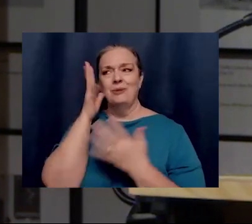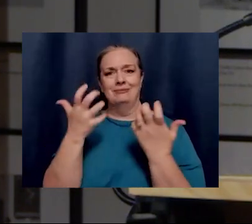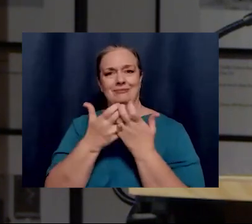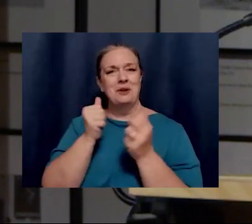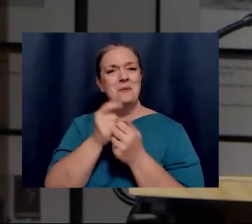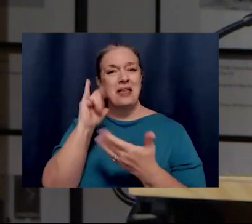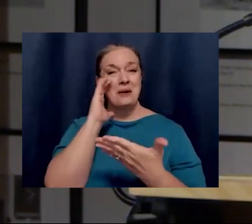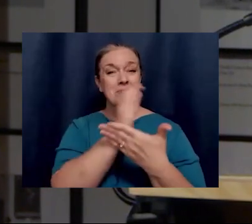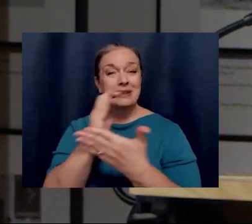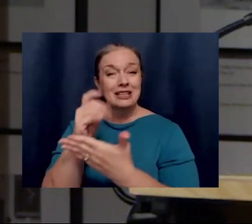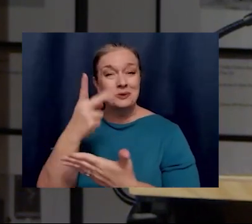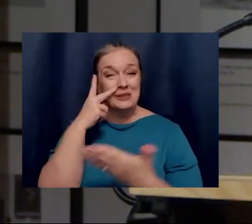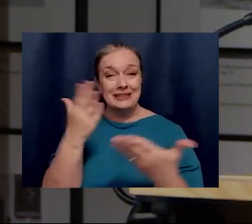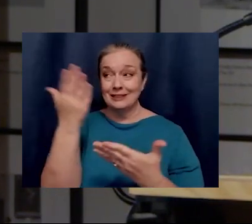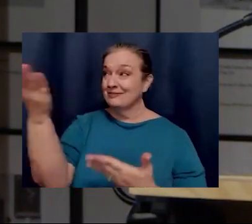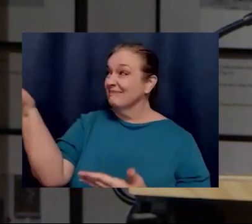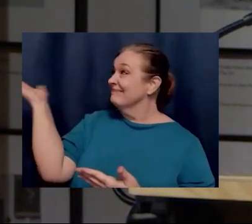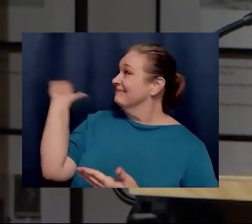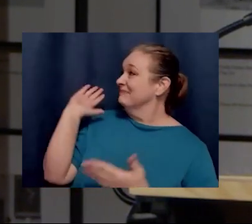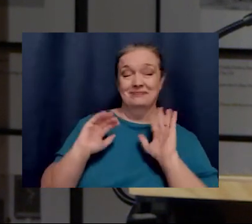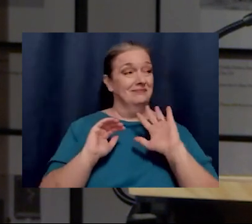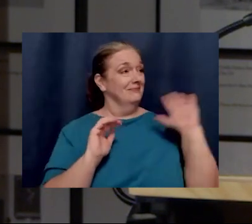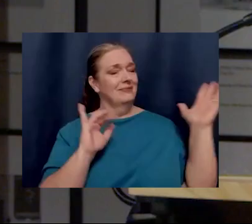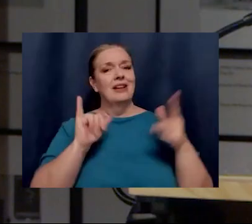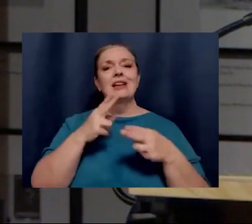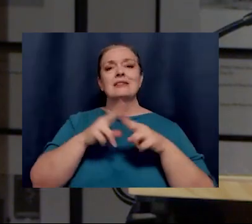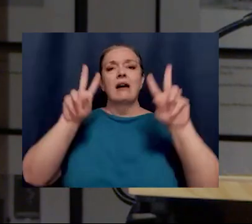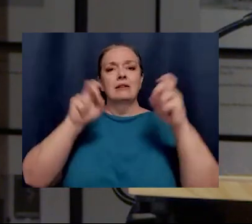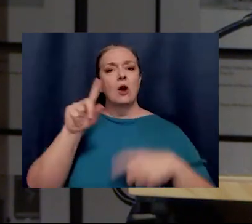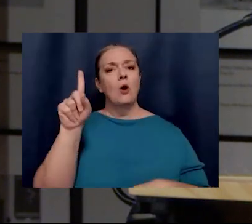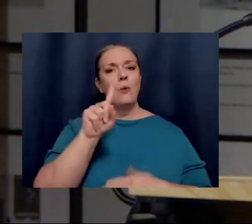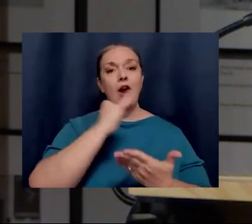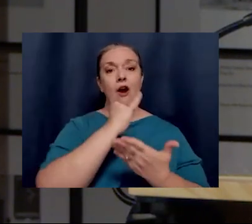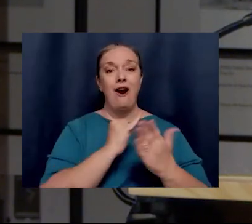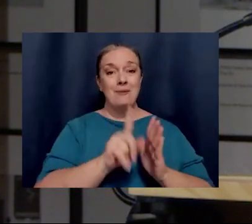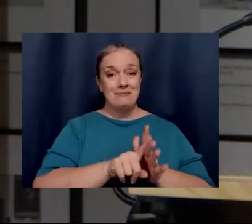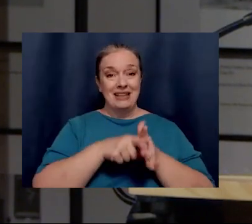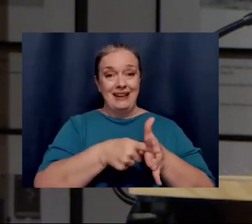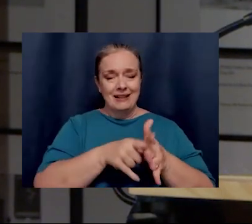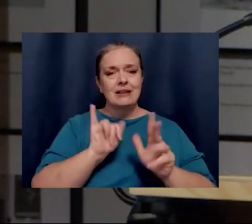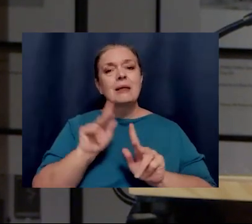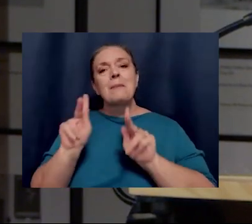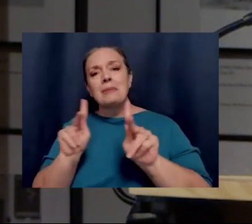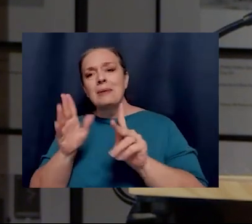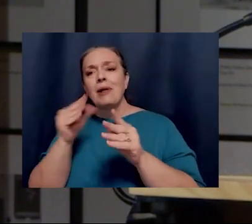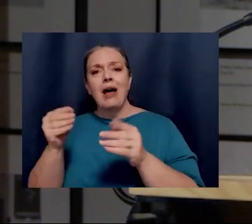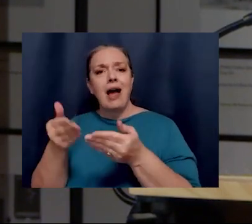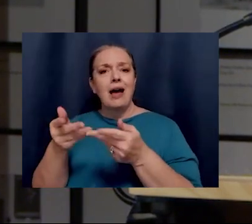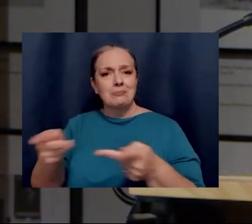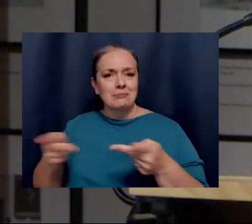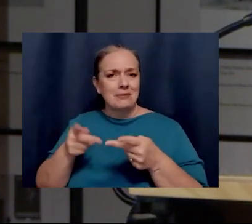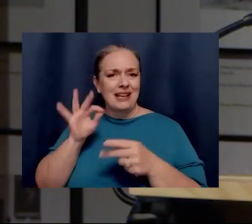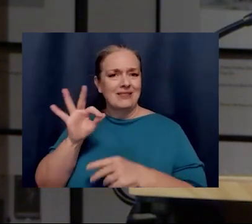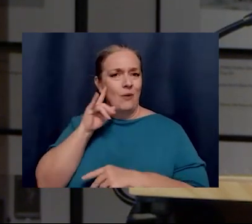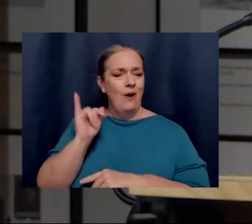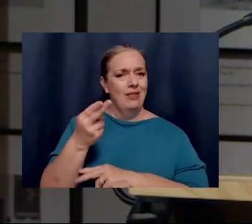us here at the James Castle House, which is called Where Art Begins, the People and Places of the Historic Artist Homes and Studio program. Where